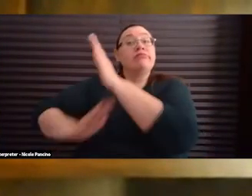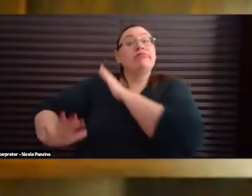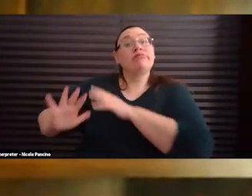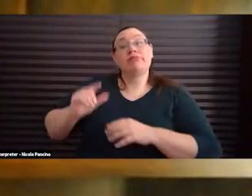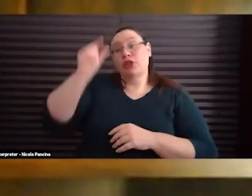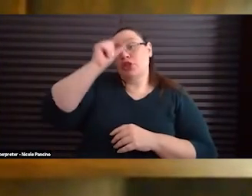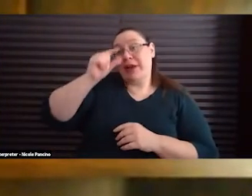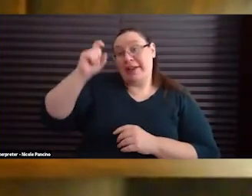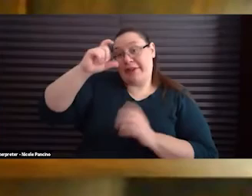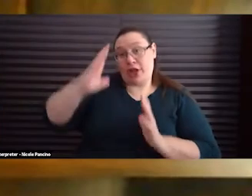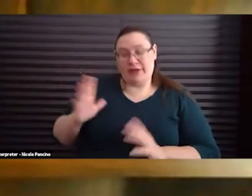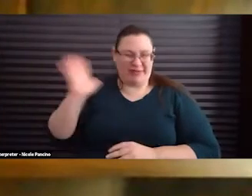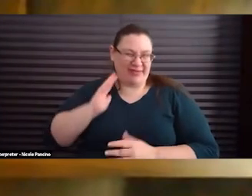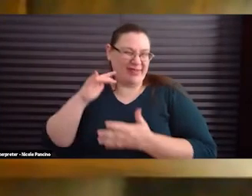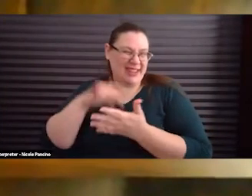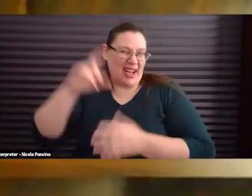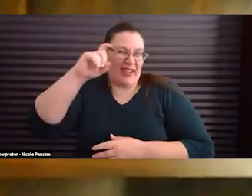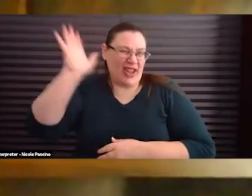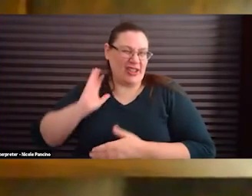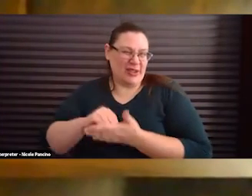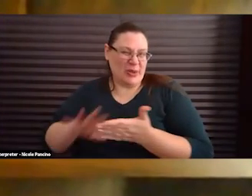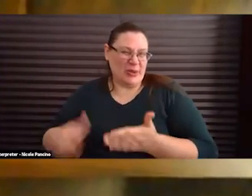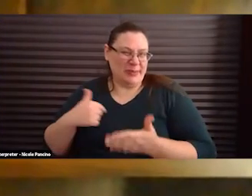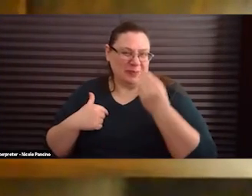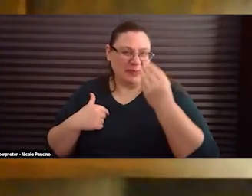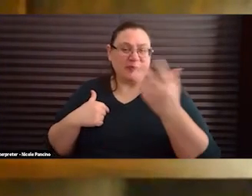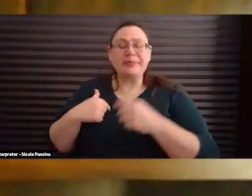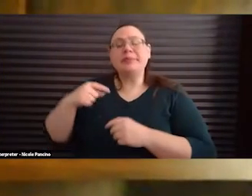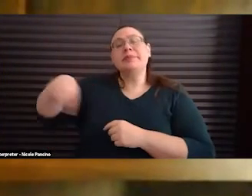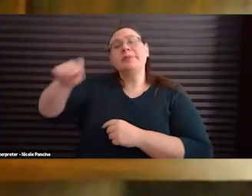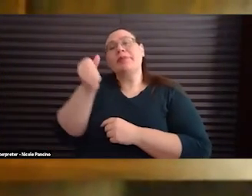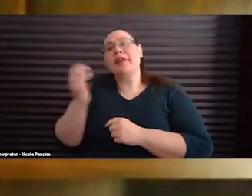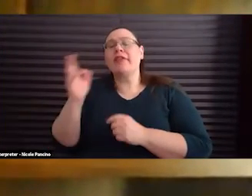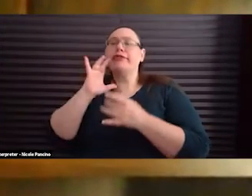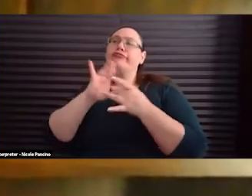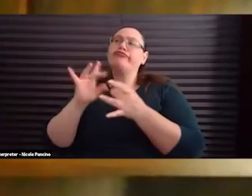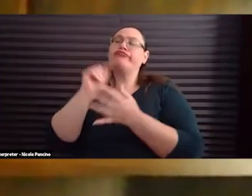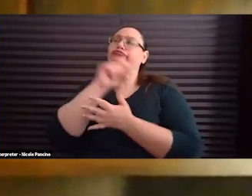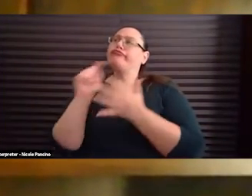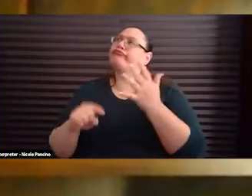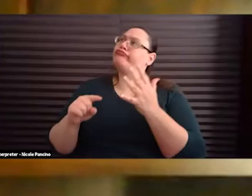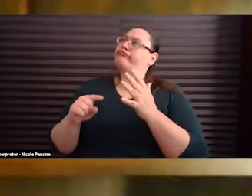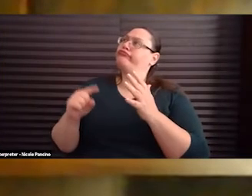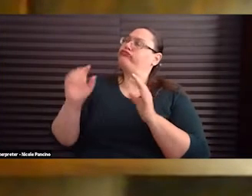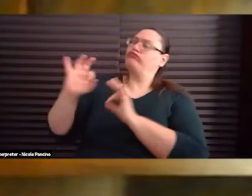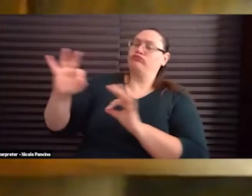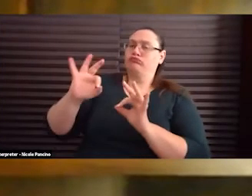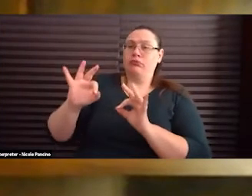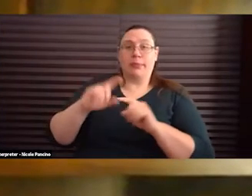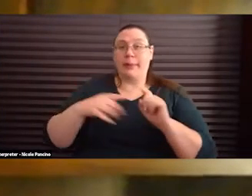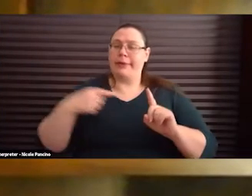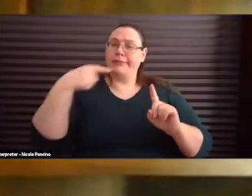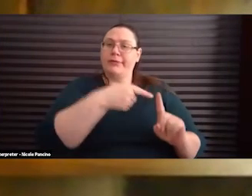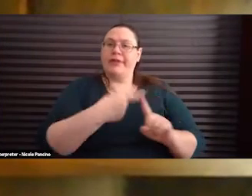student, I studied philosophy, had some version of this, but the one that I will point to comes from Epicurus, who